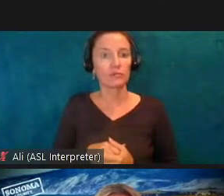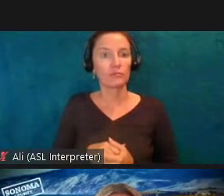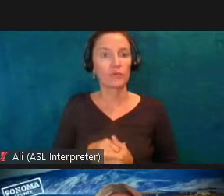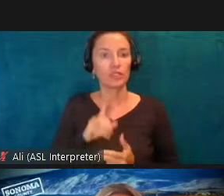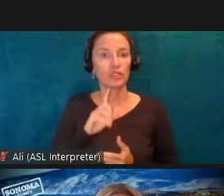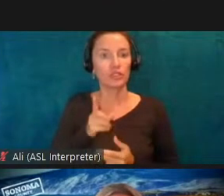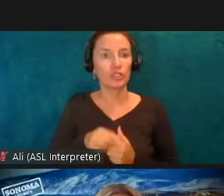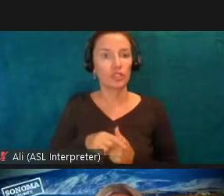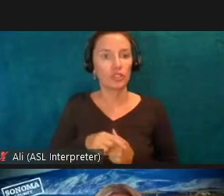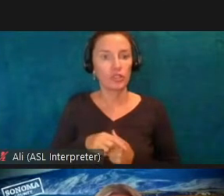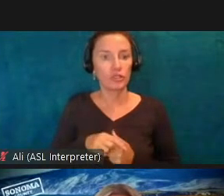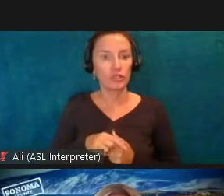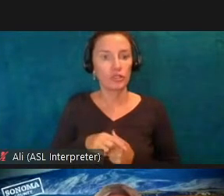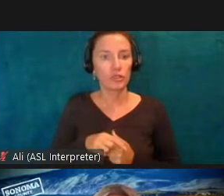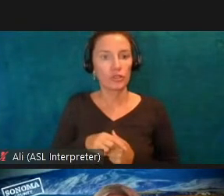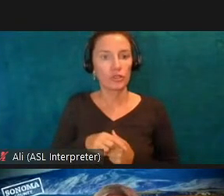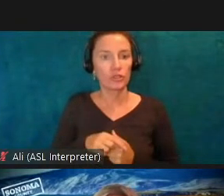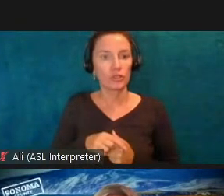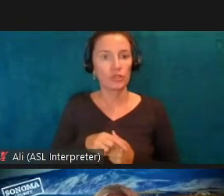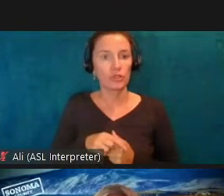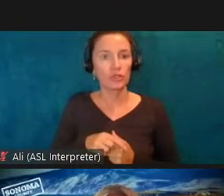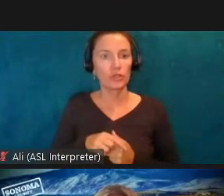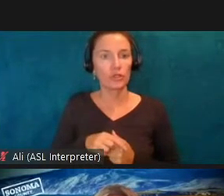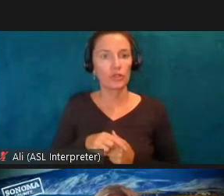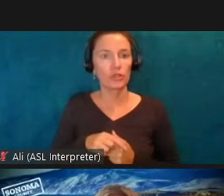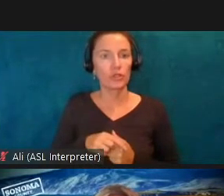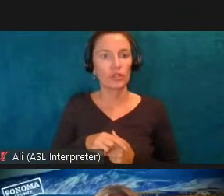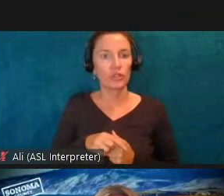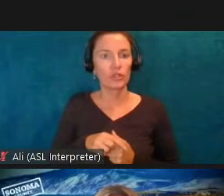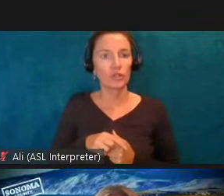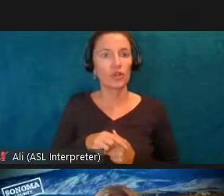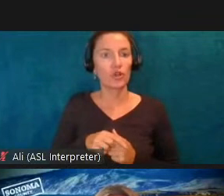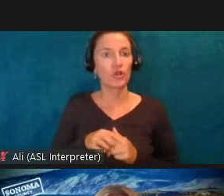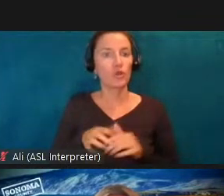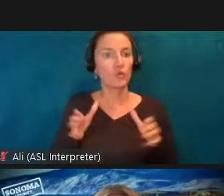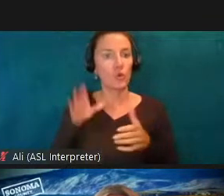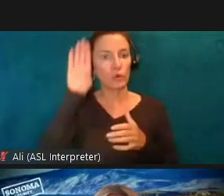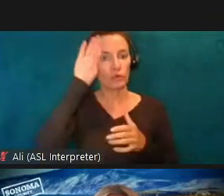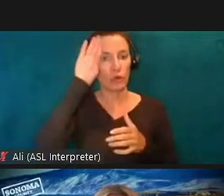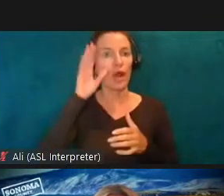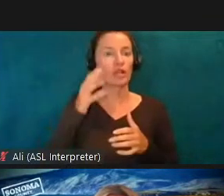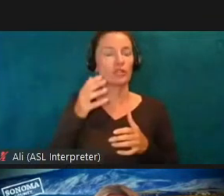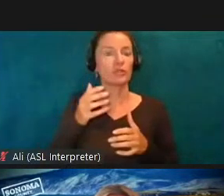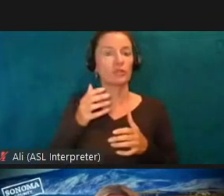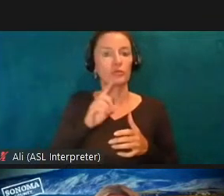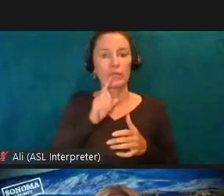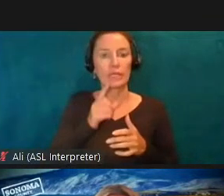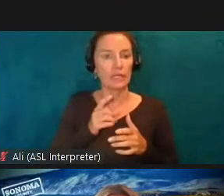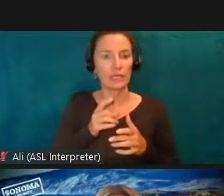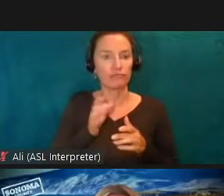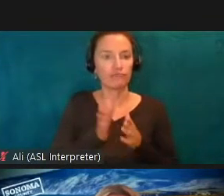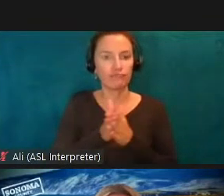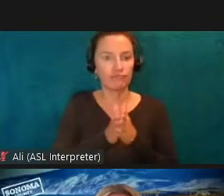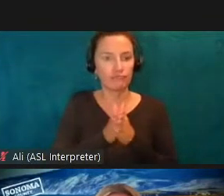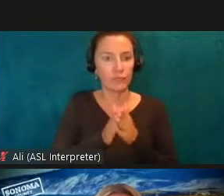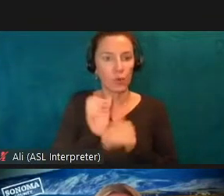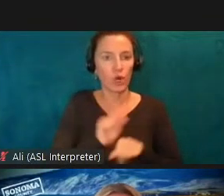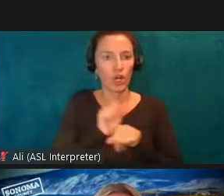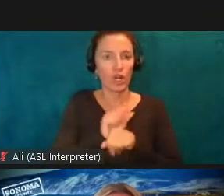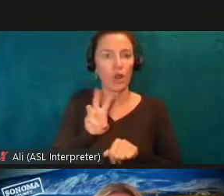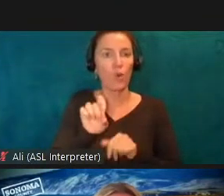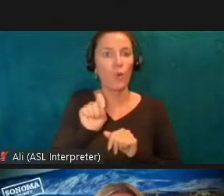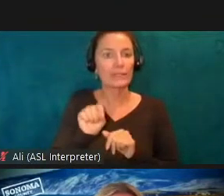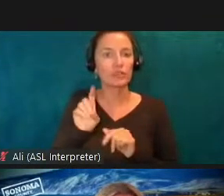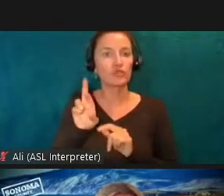Sure. So while the crews are making headway in these drainages above West Dry Creek and West Side, there